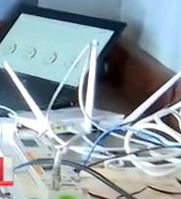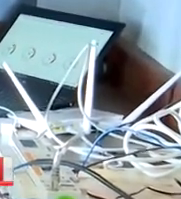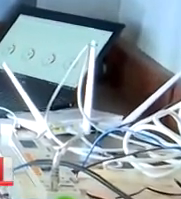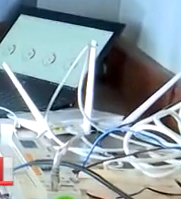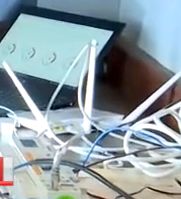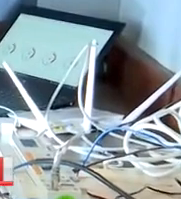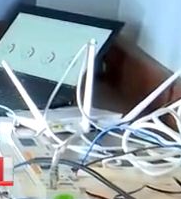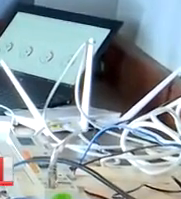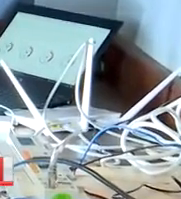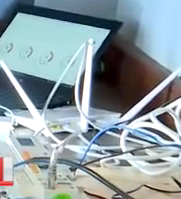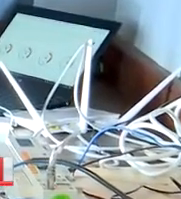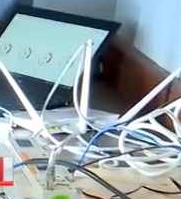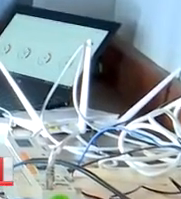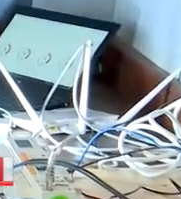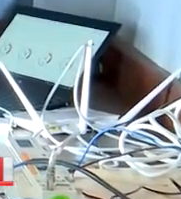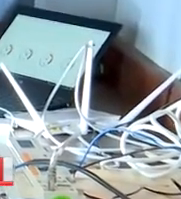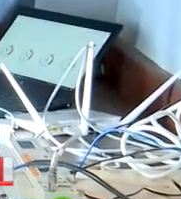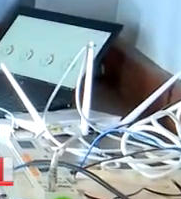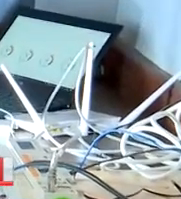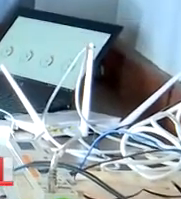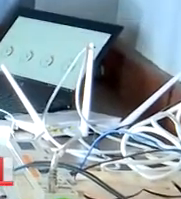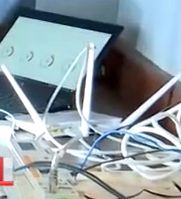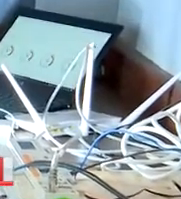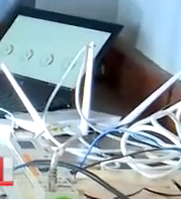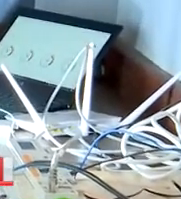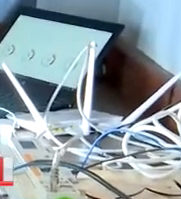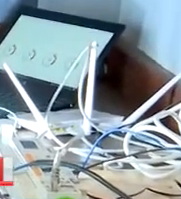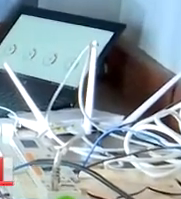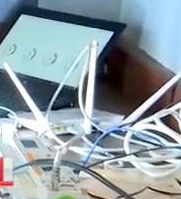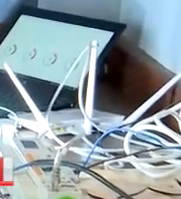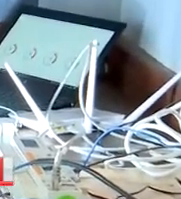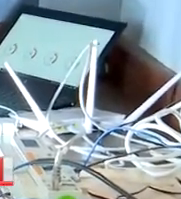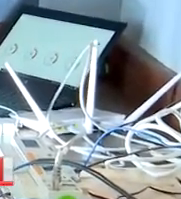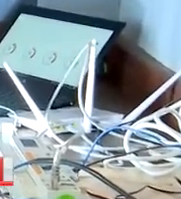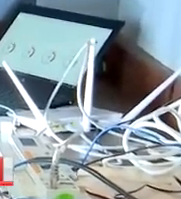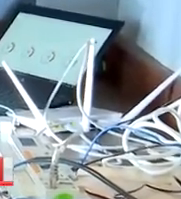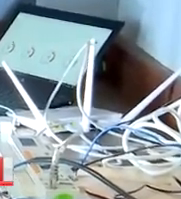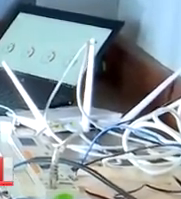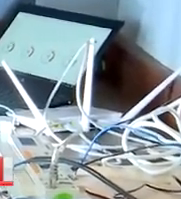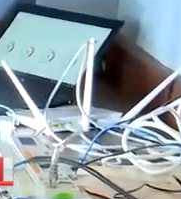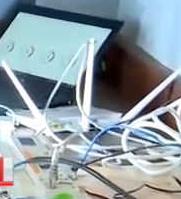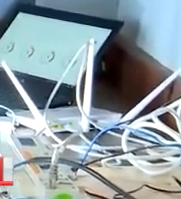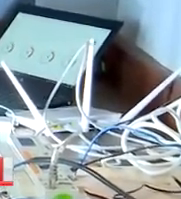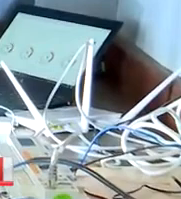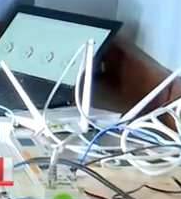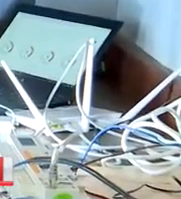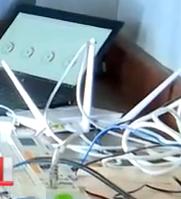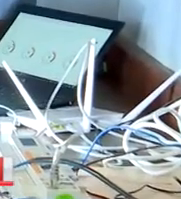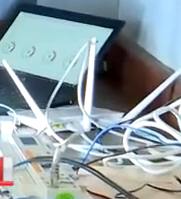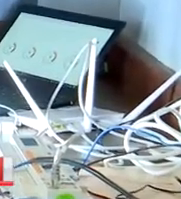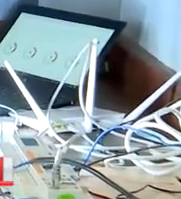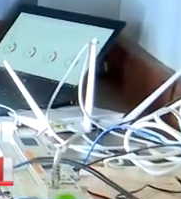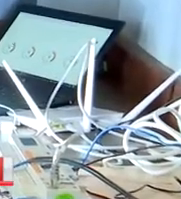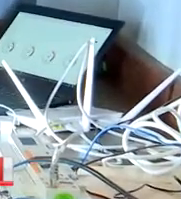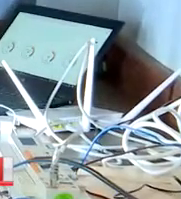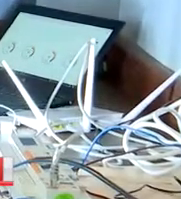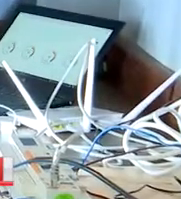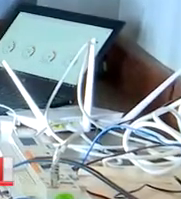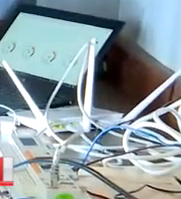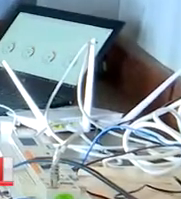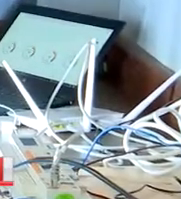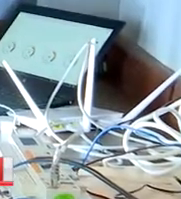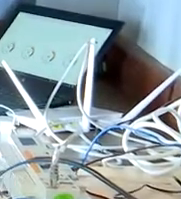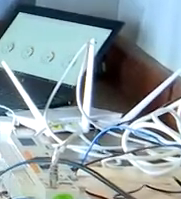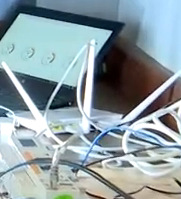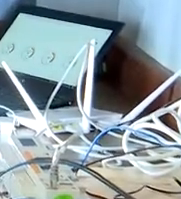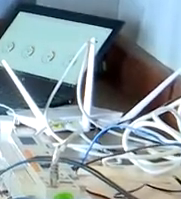do with the meters. They have a breaker inside. We send a command. The command switches it on